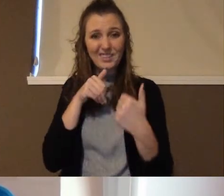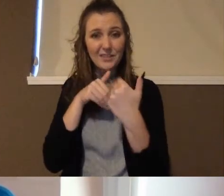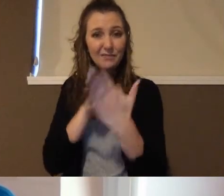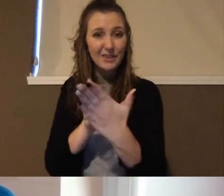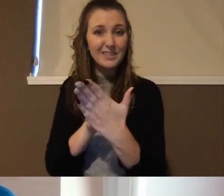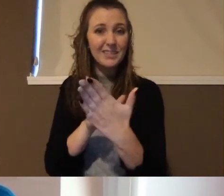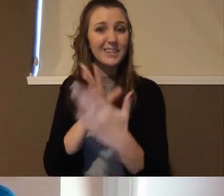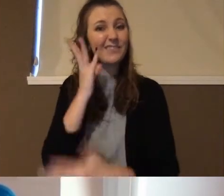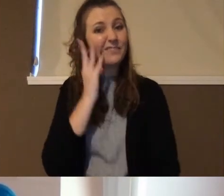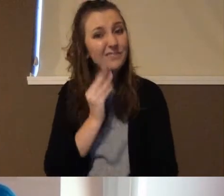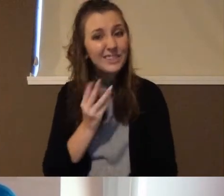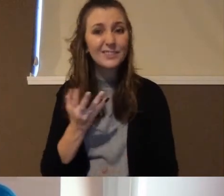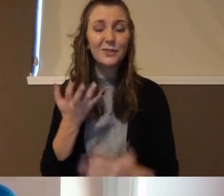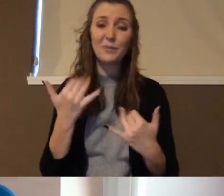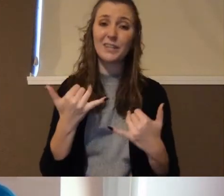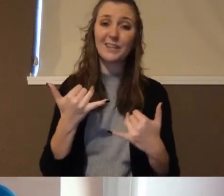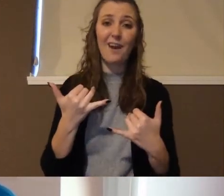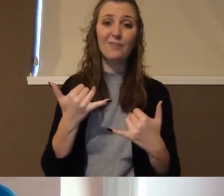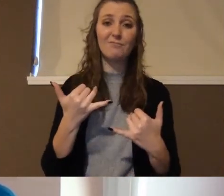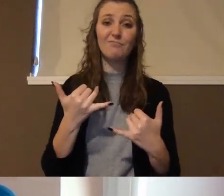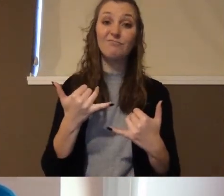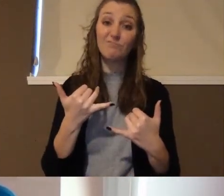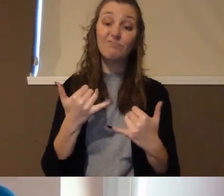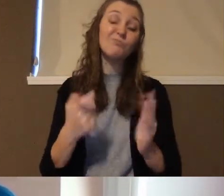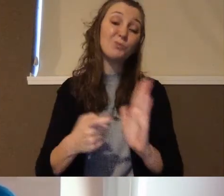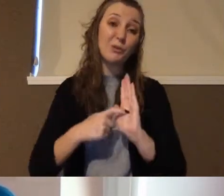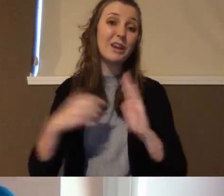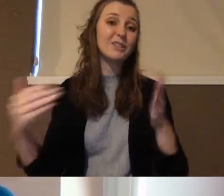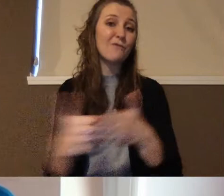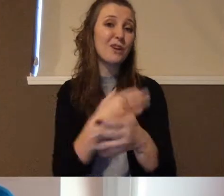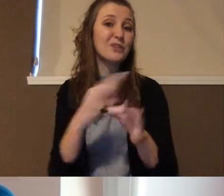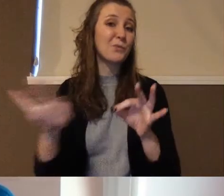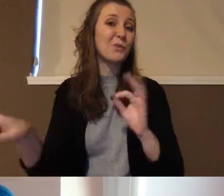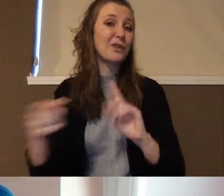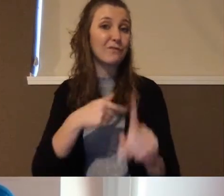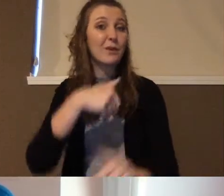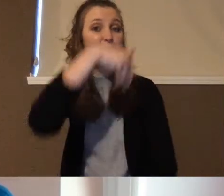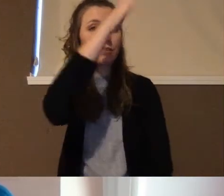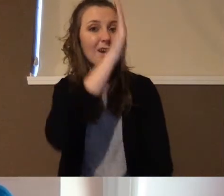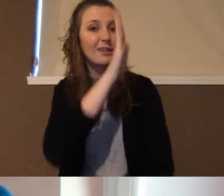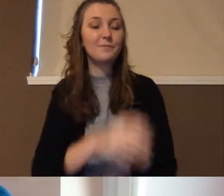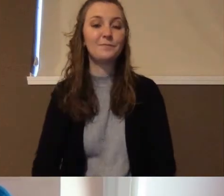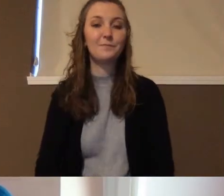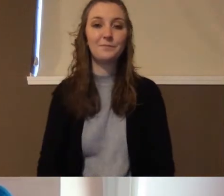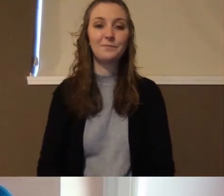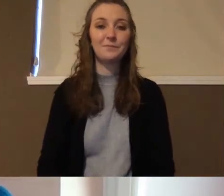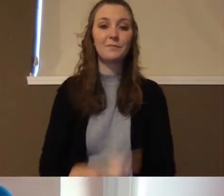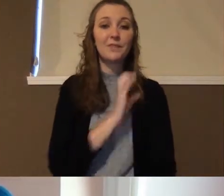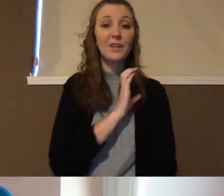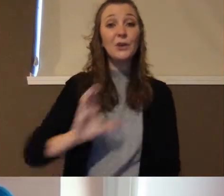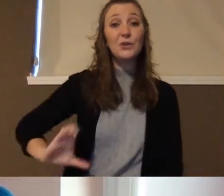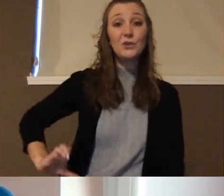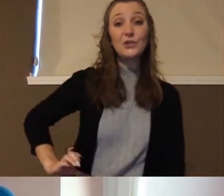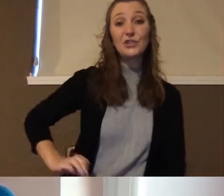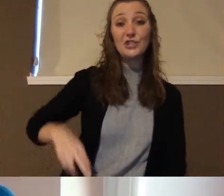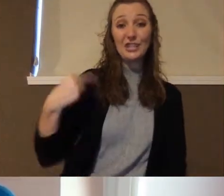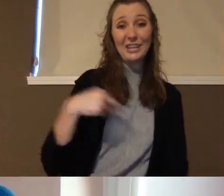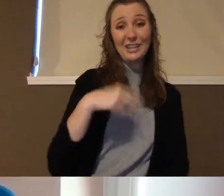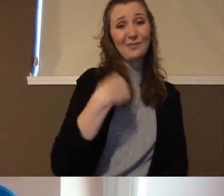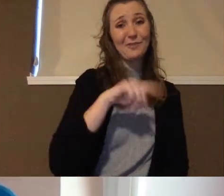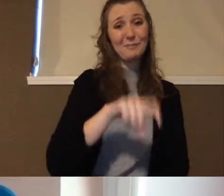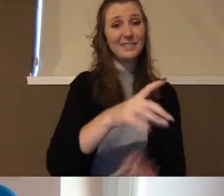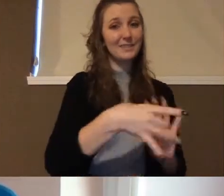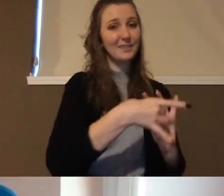God. We need to loose Christianity from the ways it turns the Bible into a weapon against